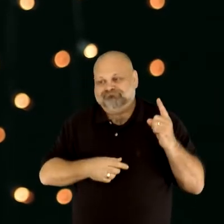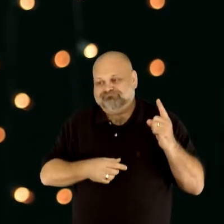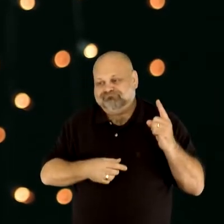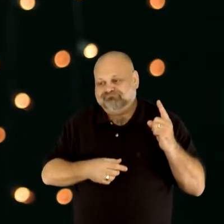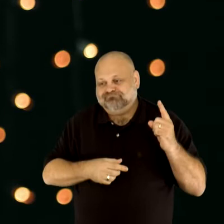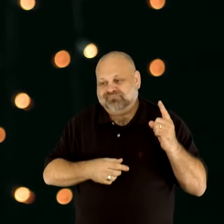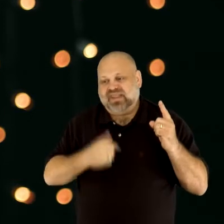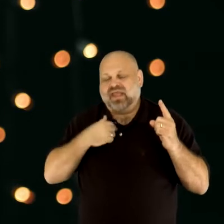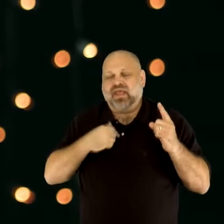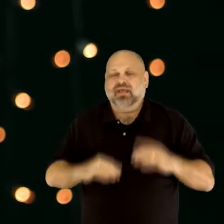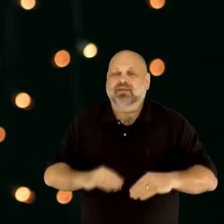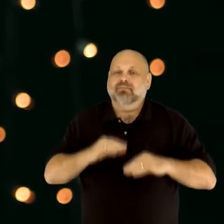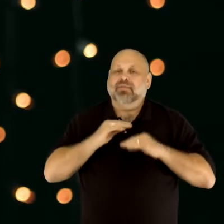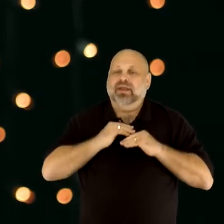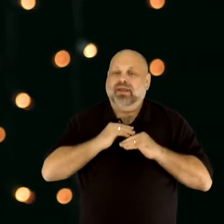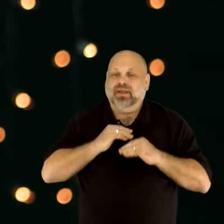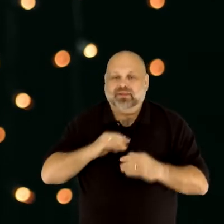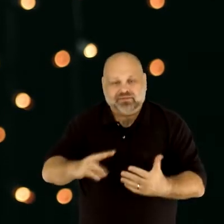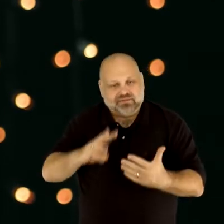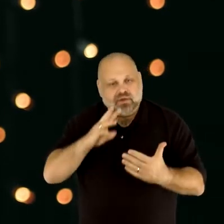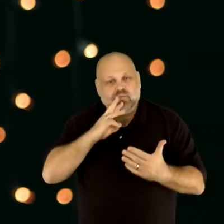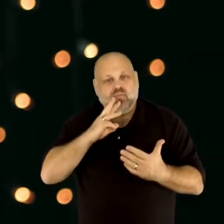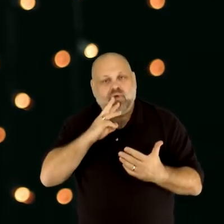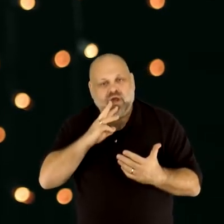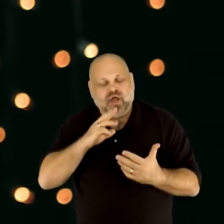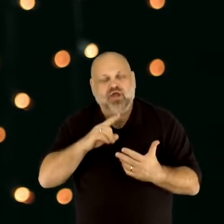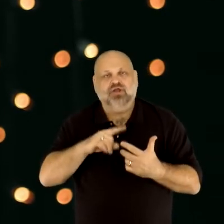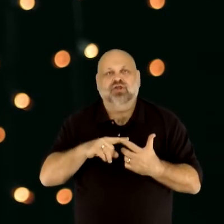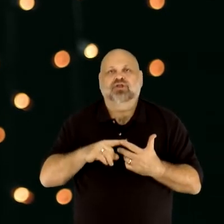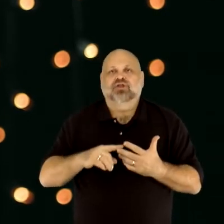He's got blankets and water,